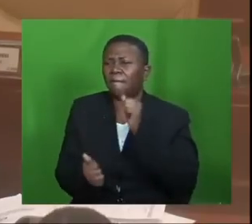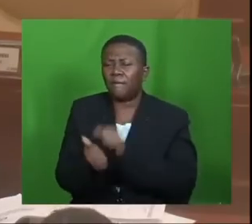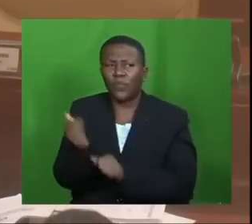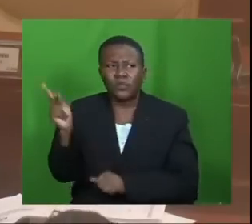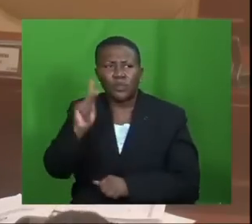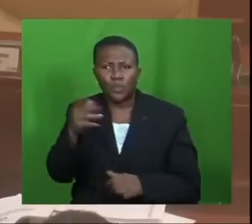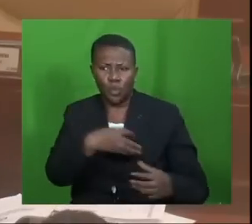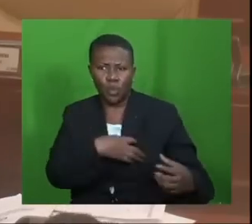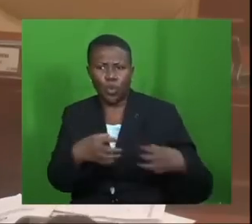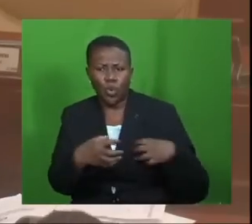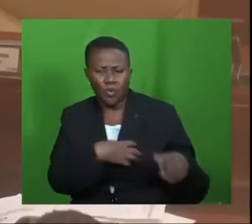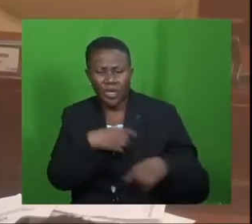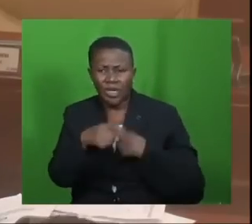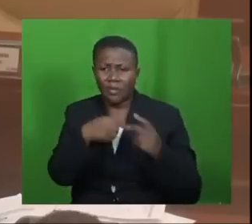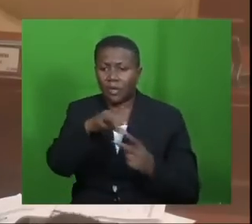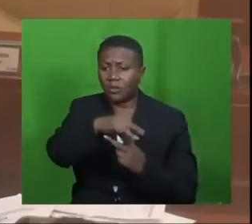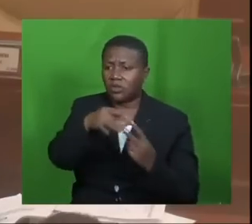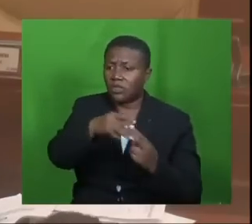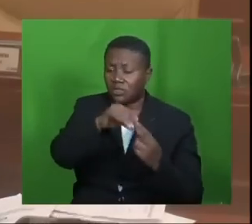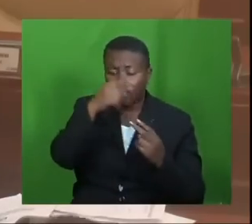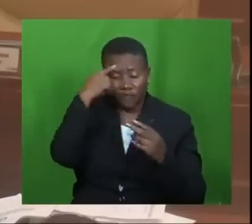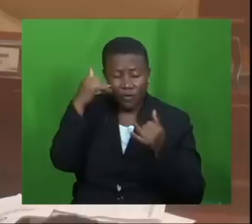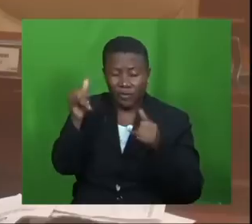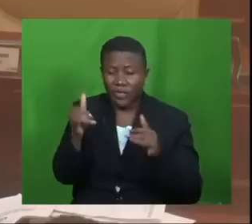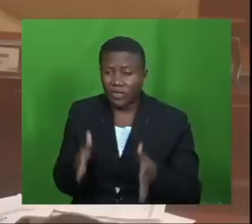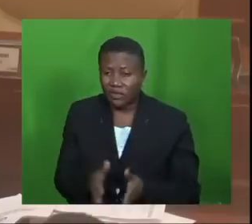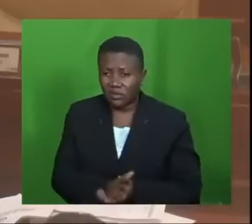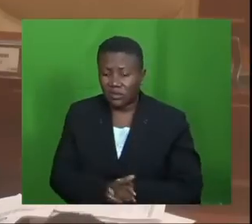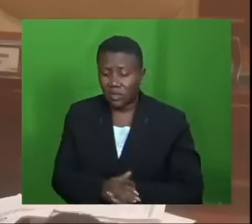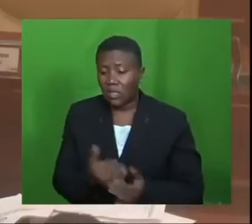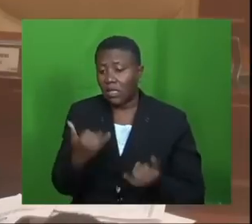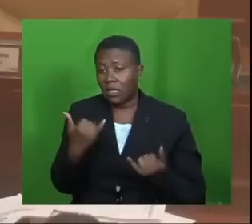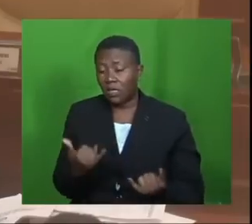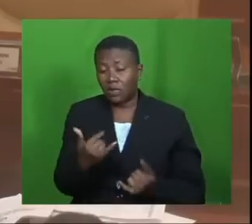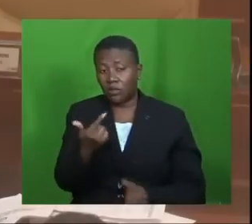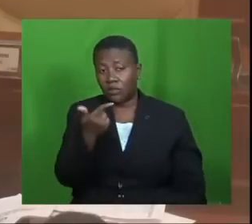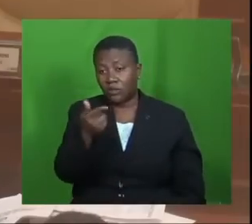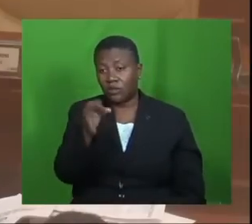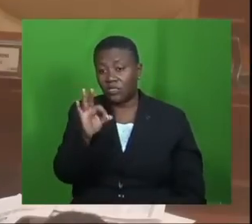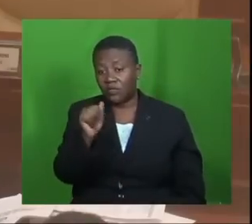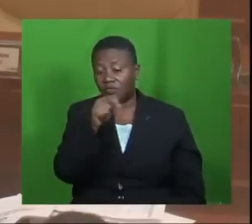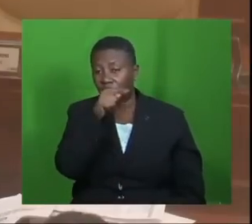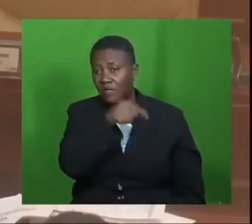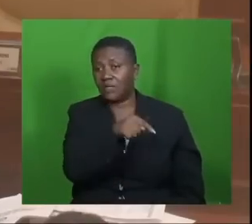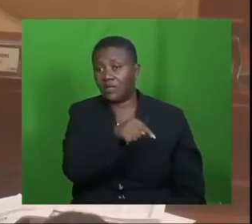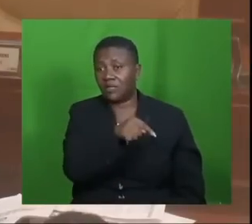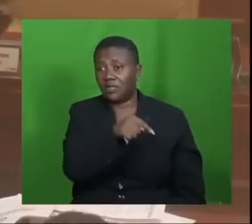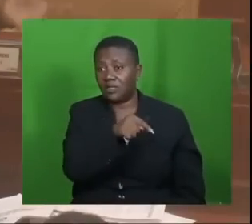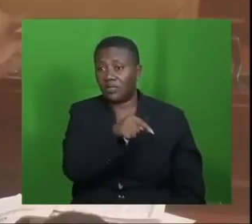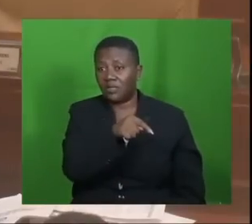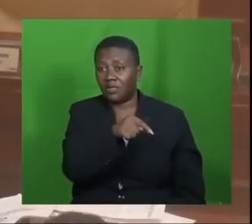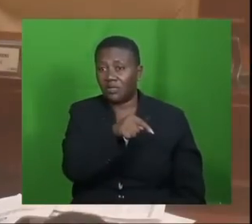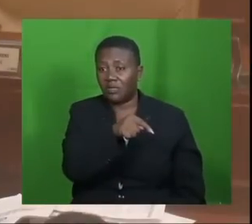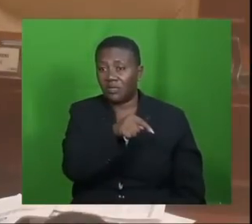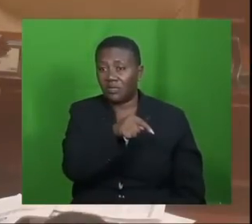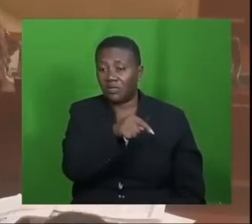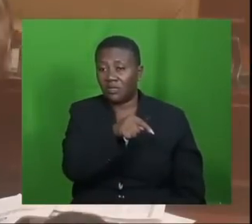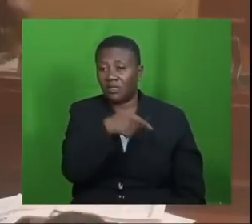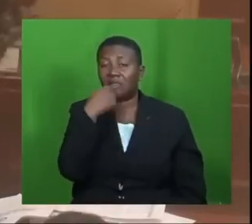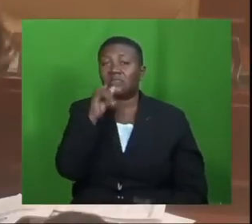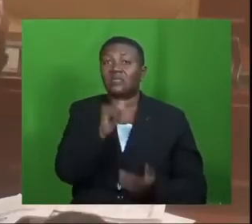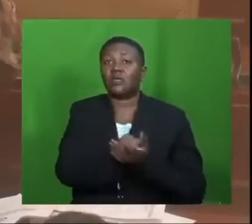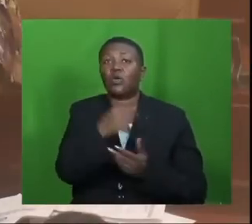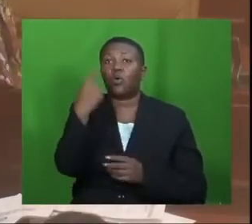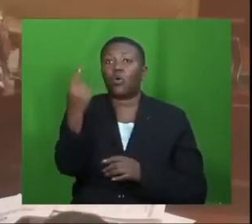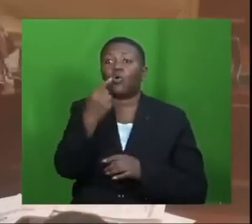players. And this will take me back to GFA. That has been alleged that they always interfere in player selection,